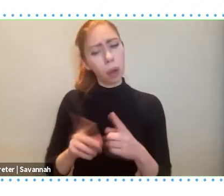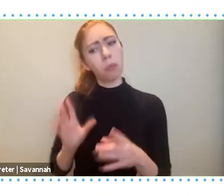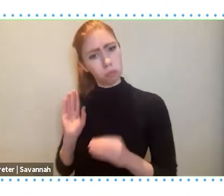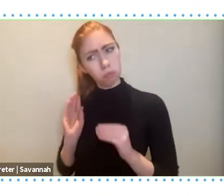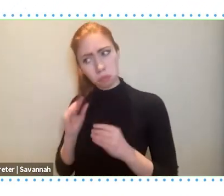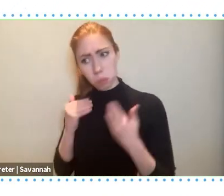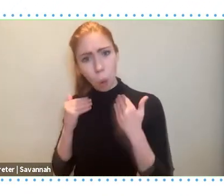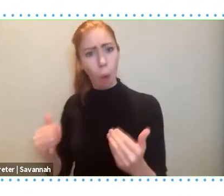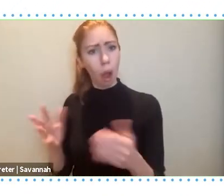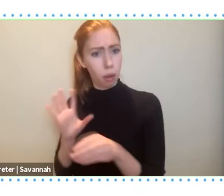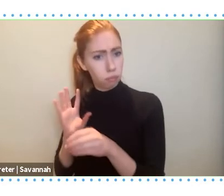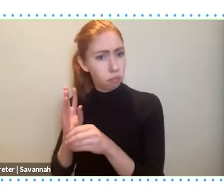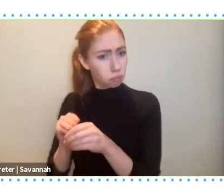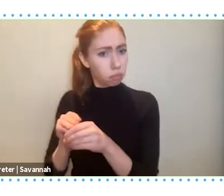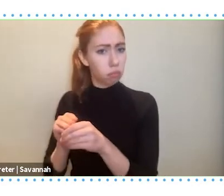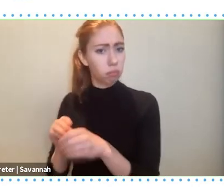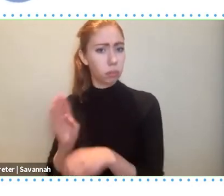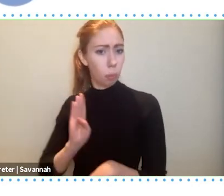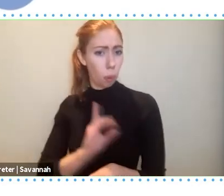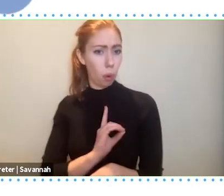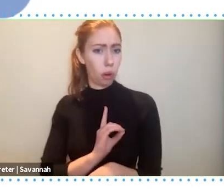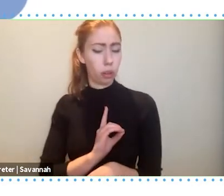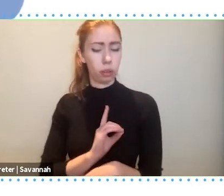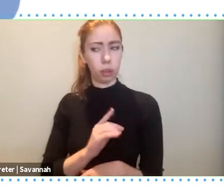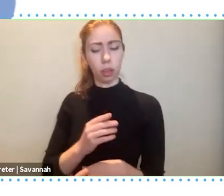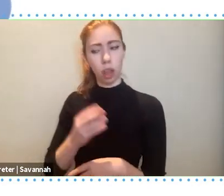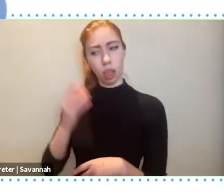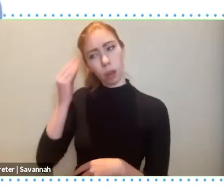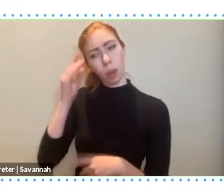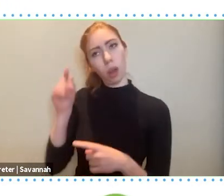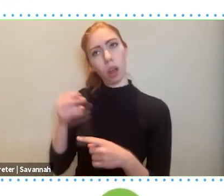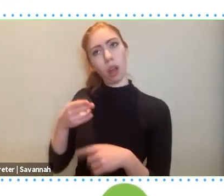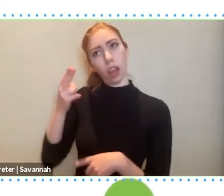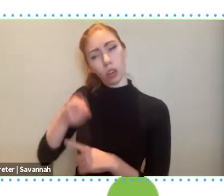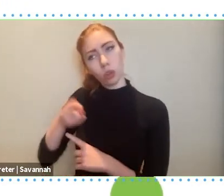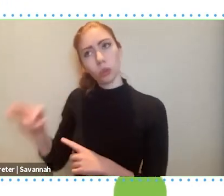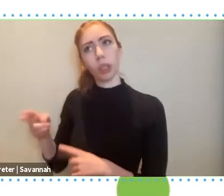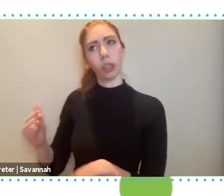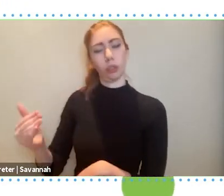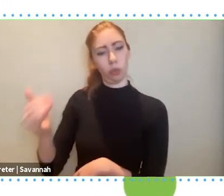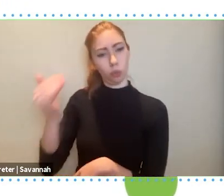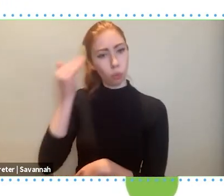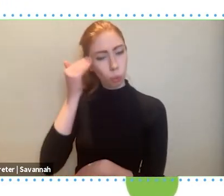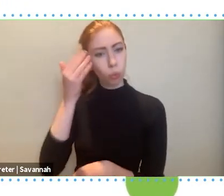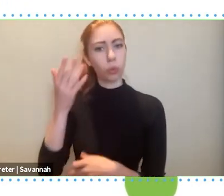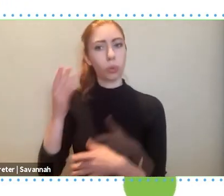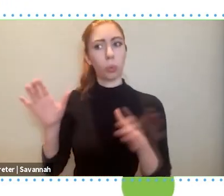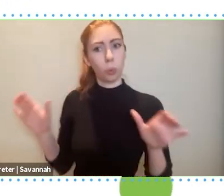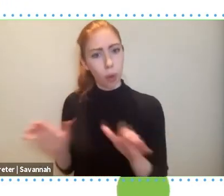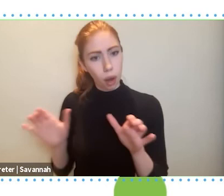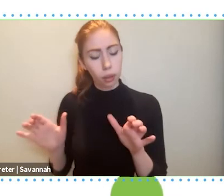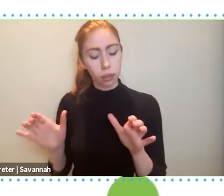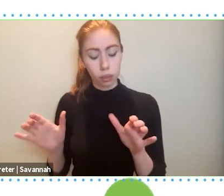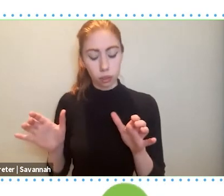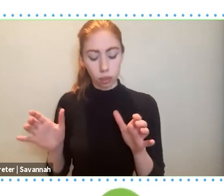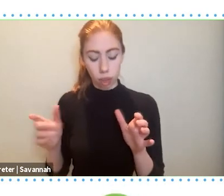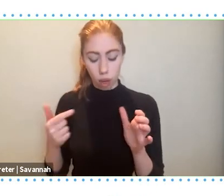of knowledge and history. I totally lost my train of